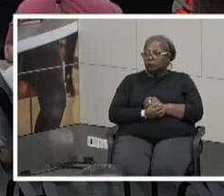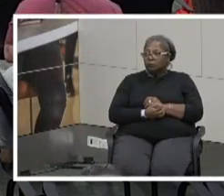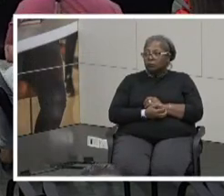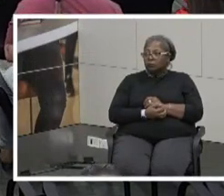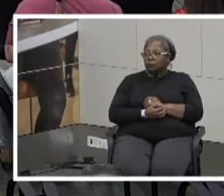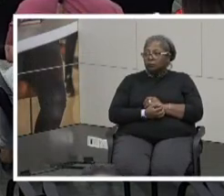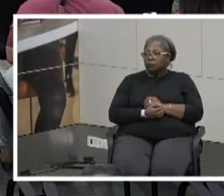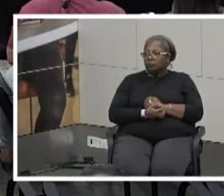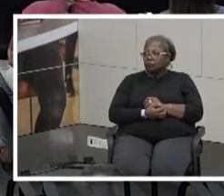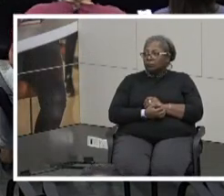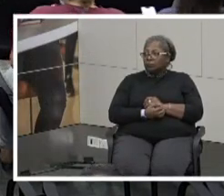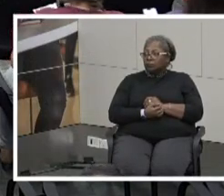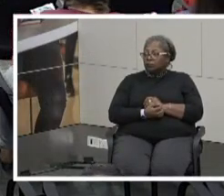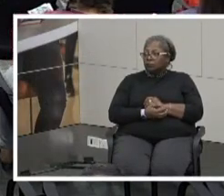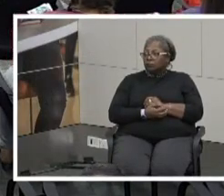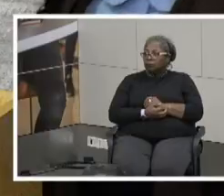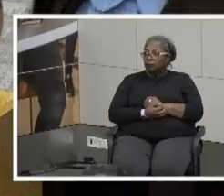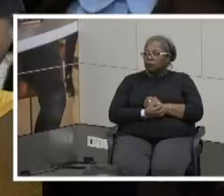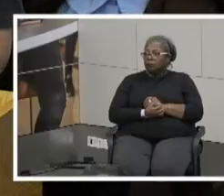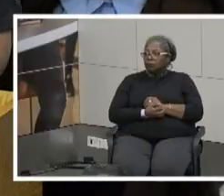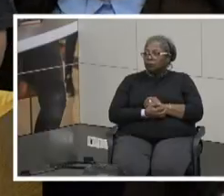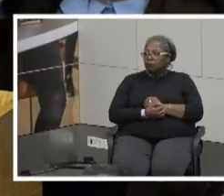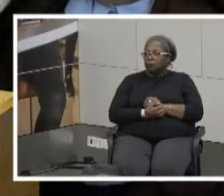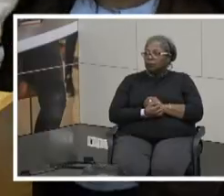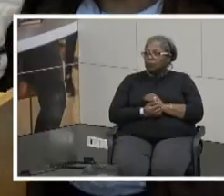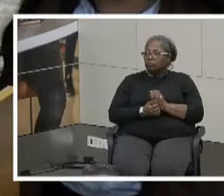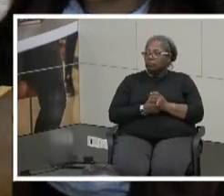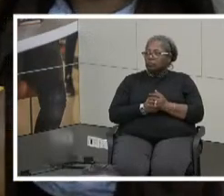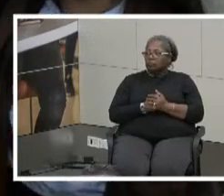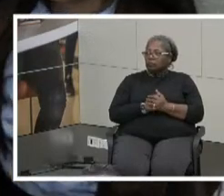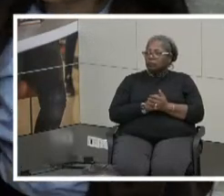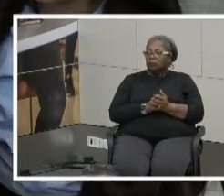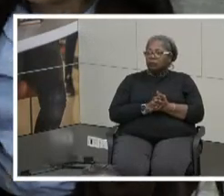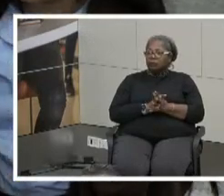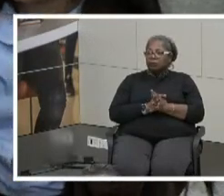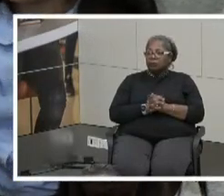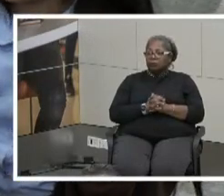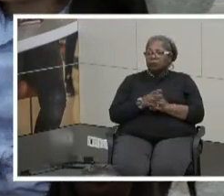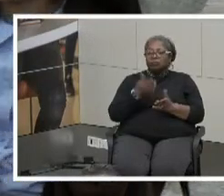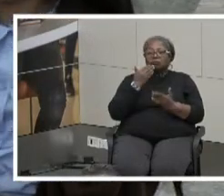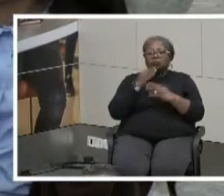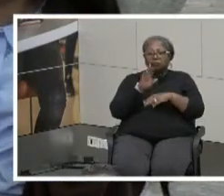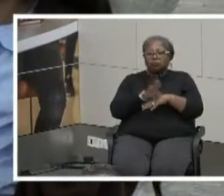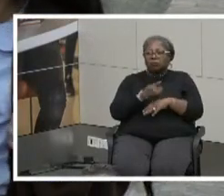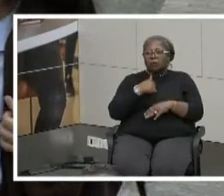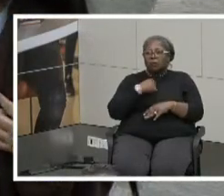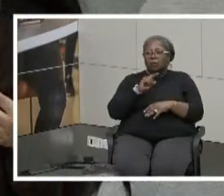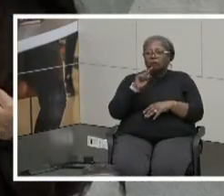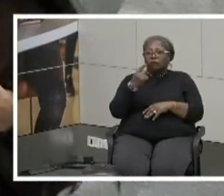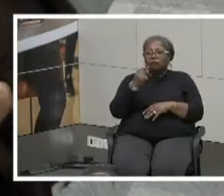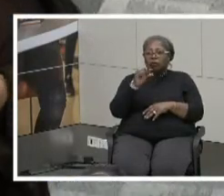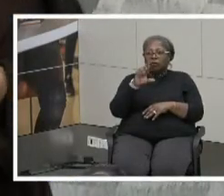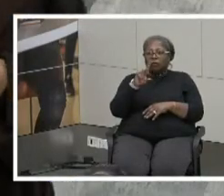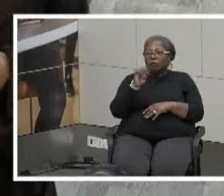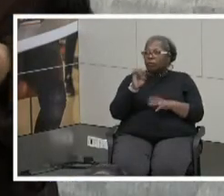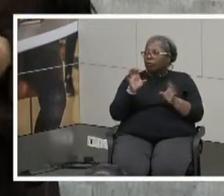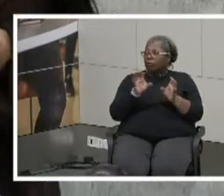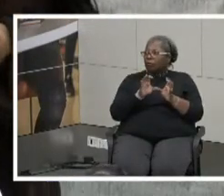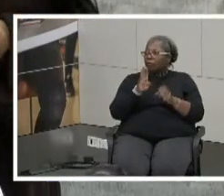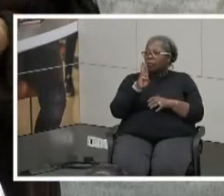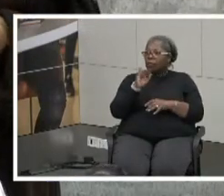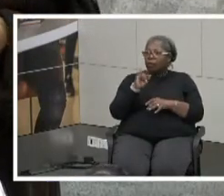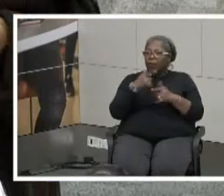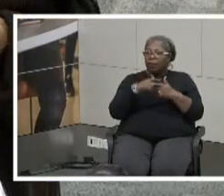her a speaker number 36 oh is that you ma'am yes okay good afternoon I am a first grade certified